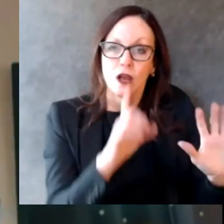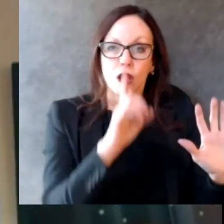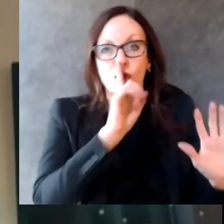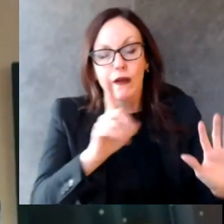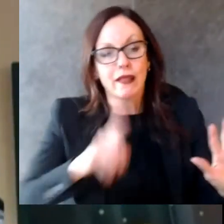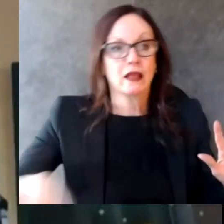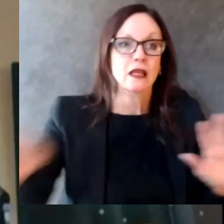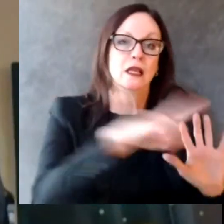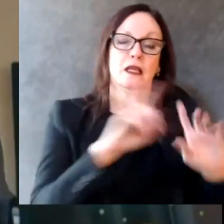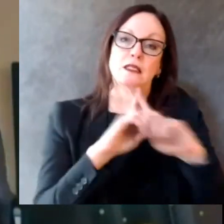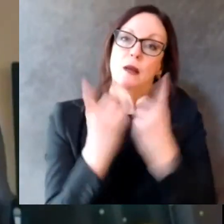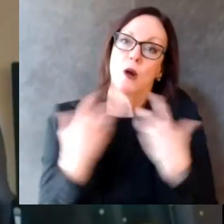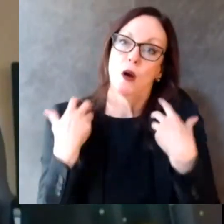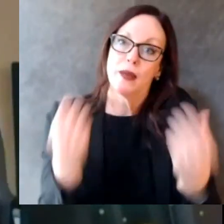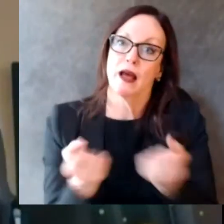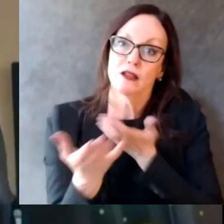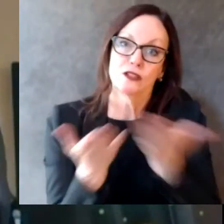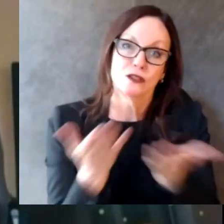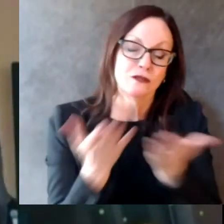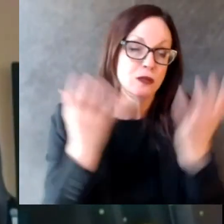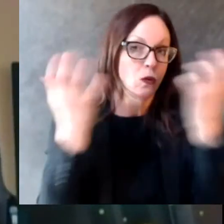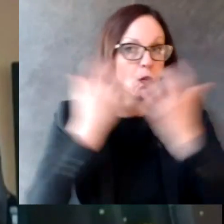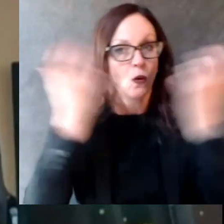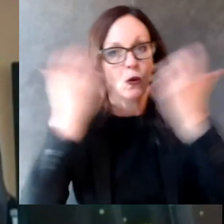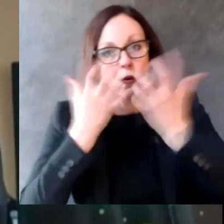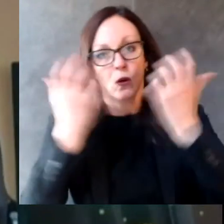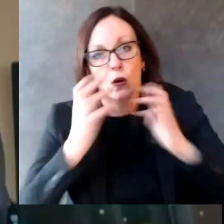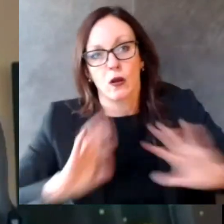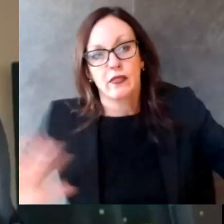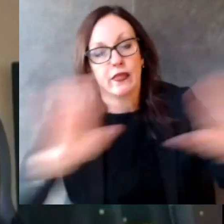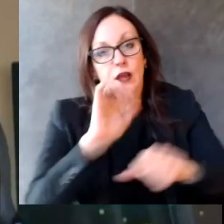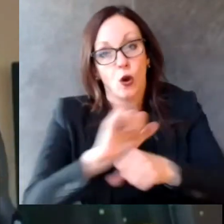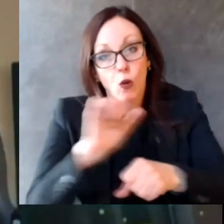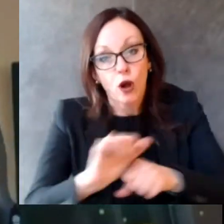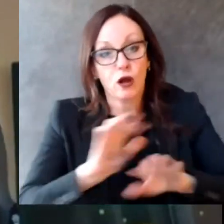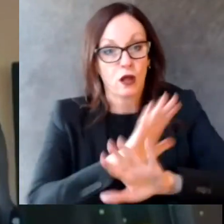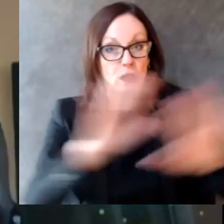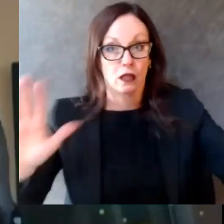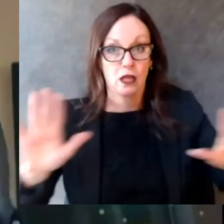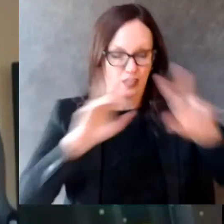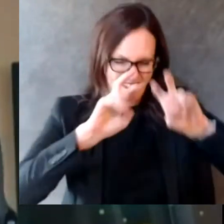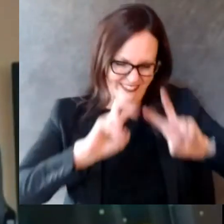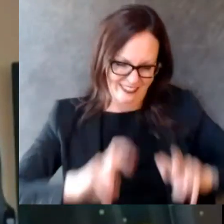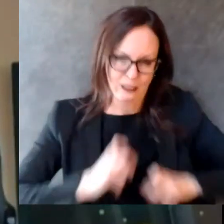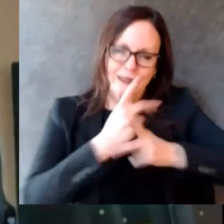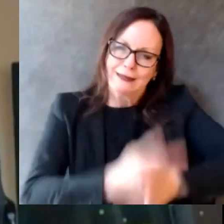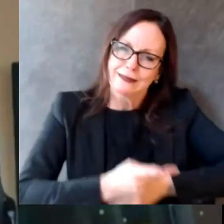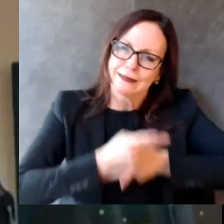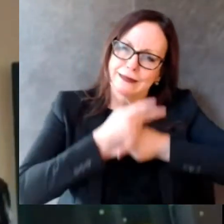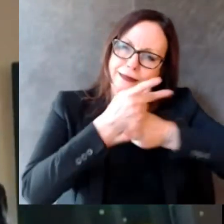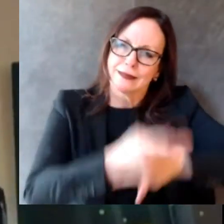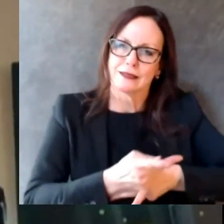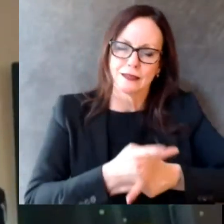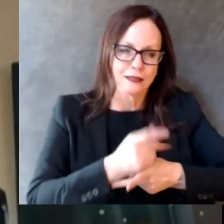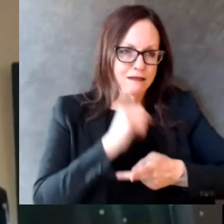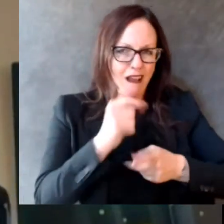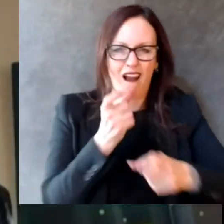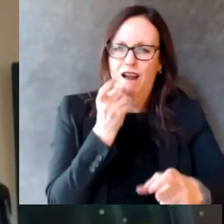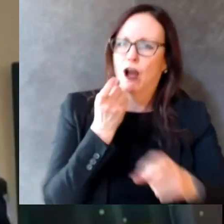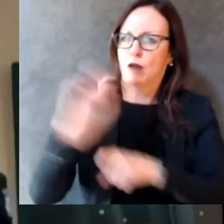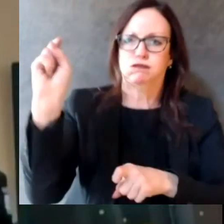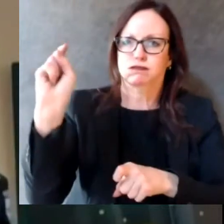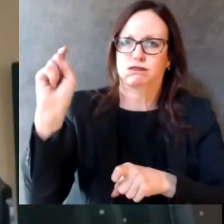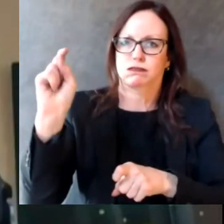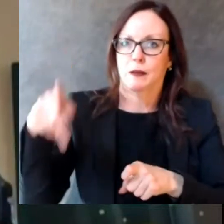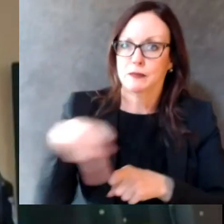us to get that number of vaccines to them. But Wisconsin has done an outstanding job of getting